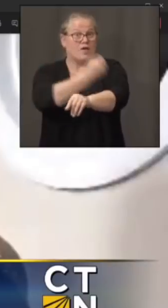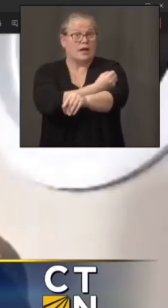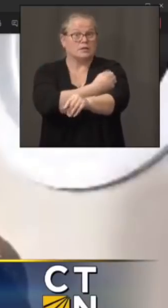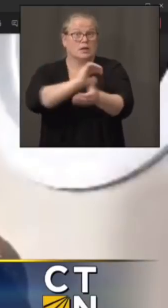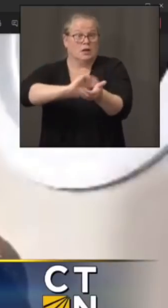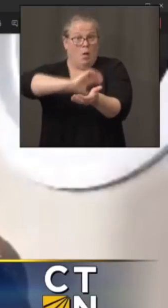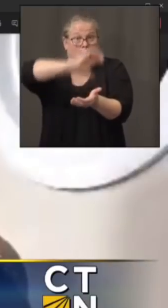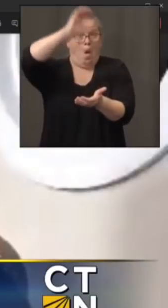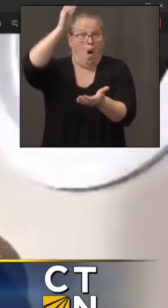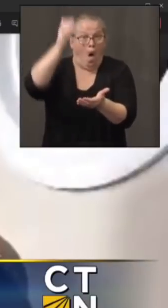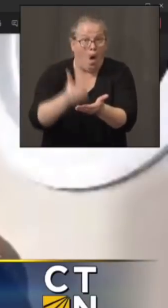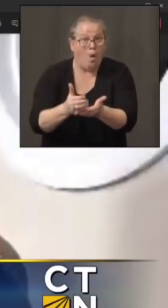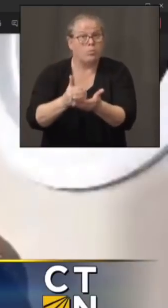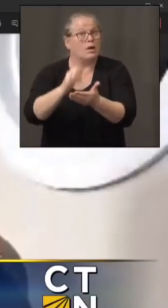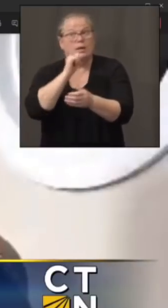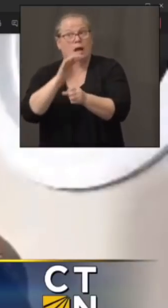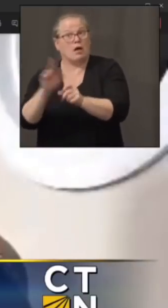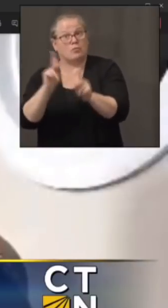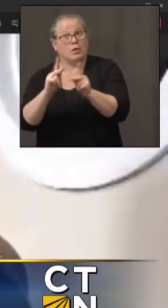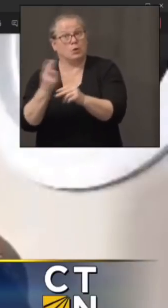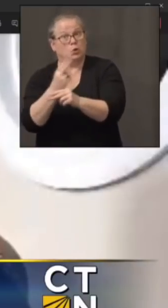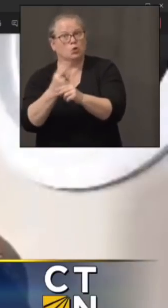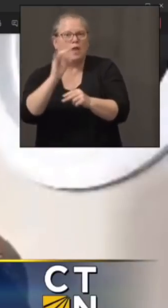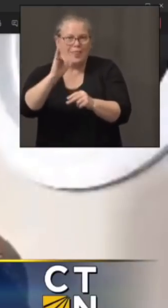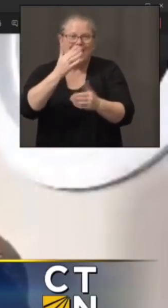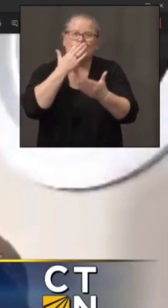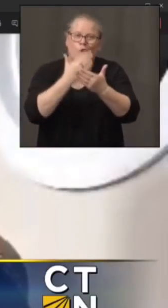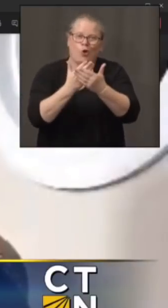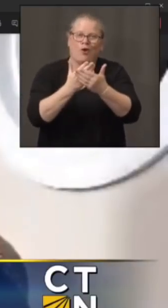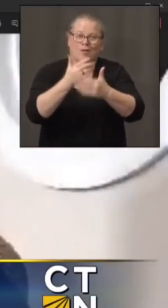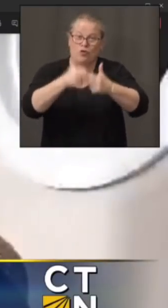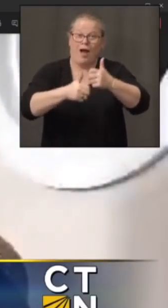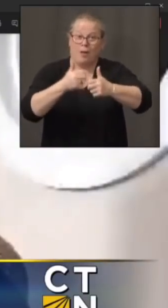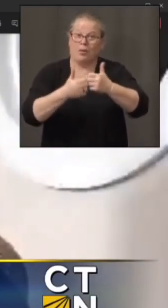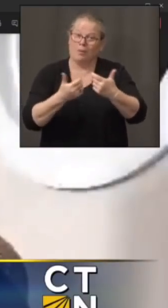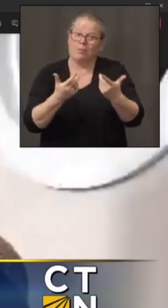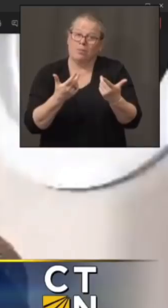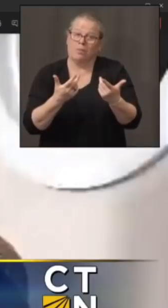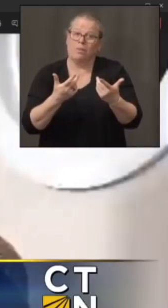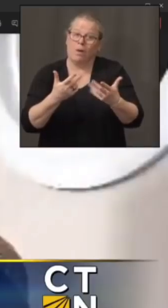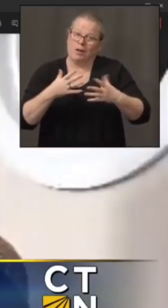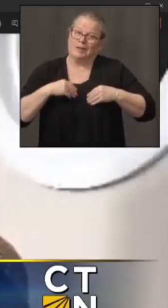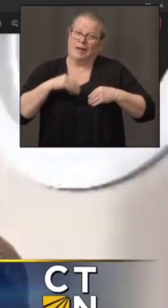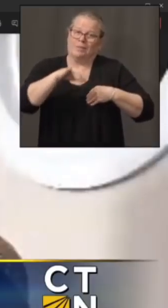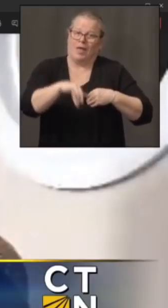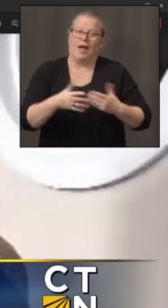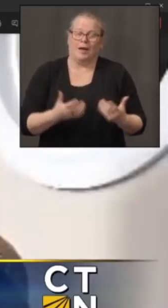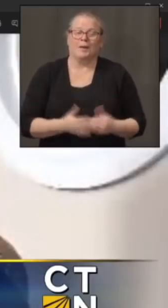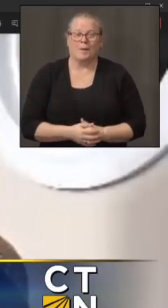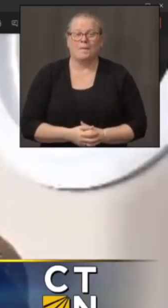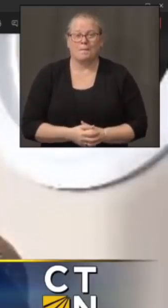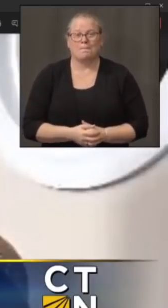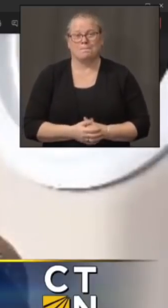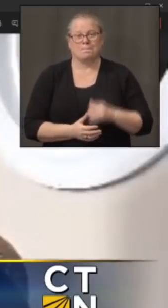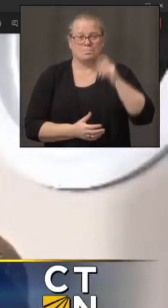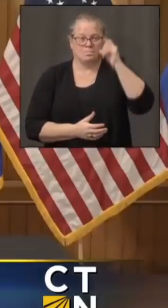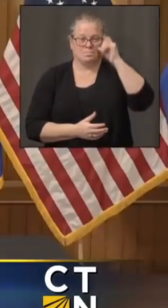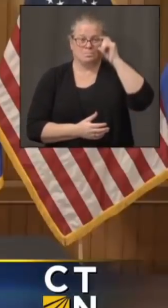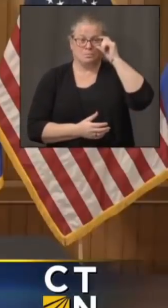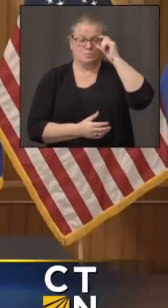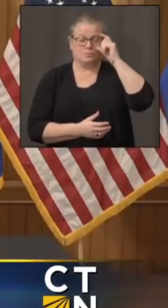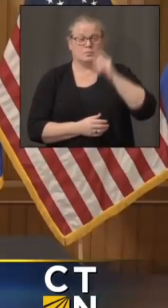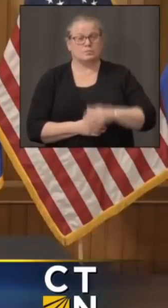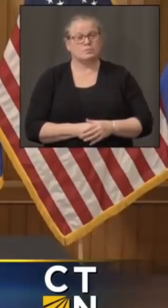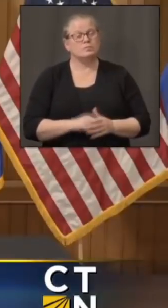available that, you know, we're starting to have challenges finding people to give it to. And Governor, would you recommend